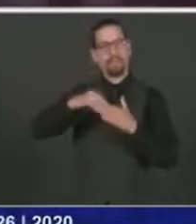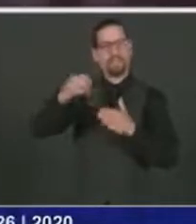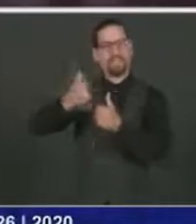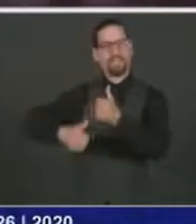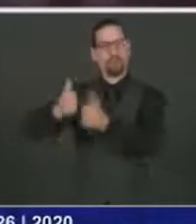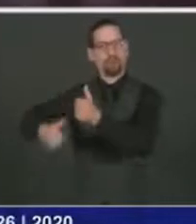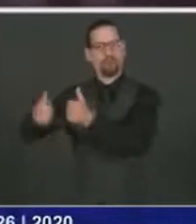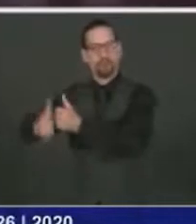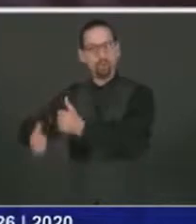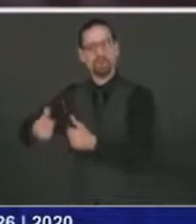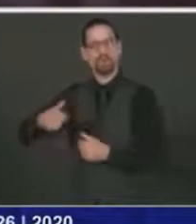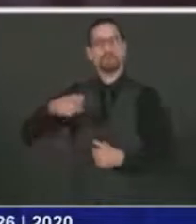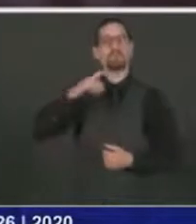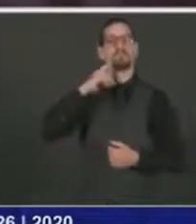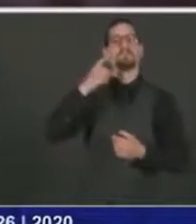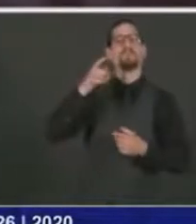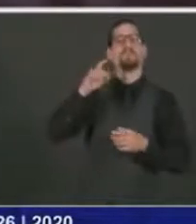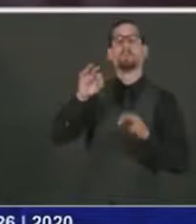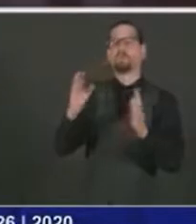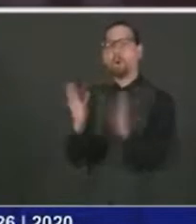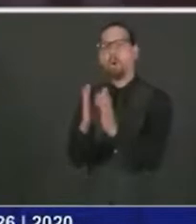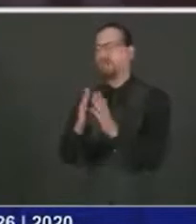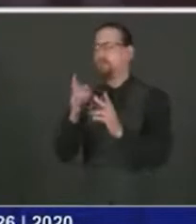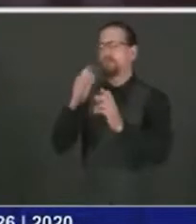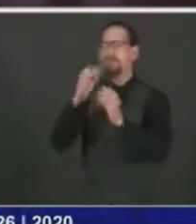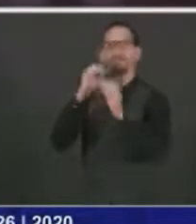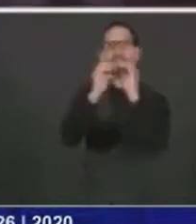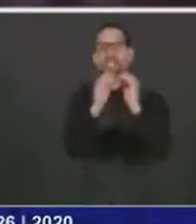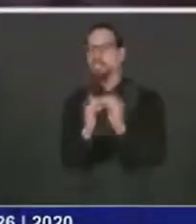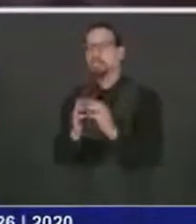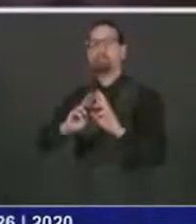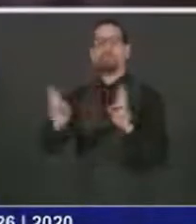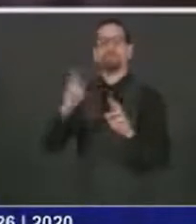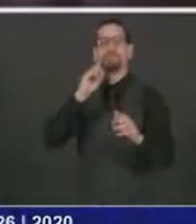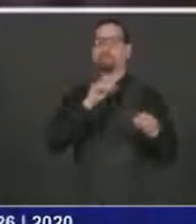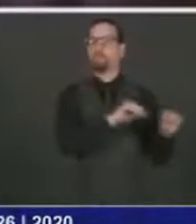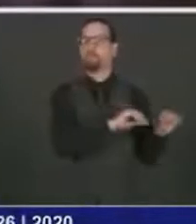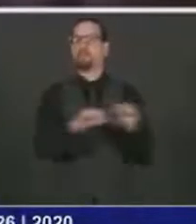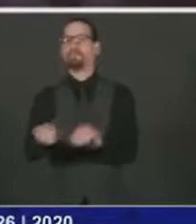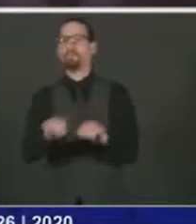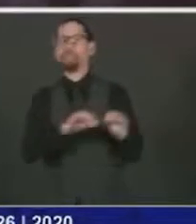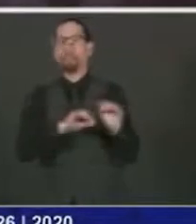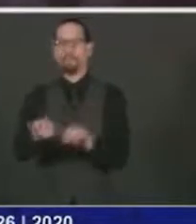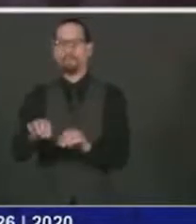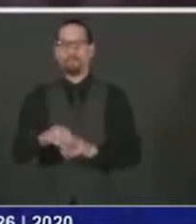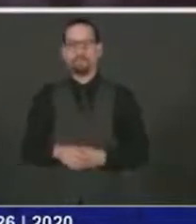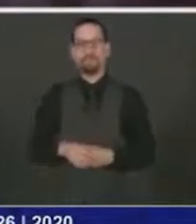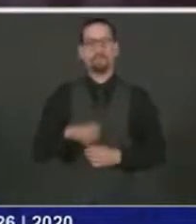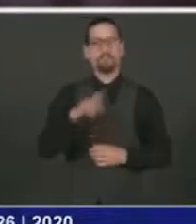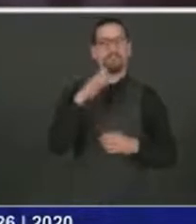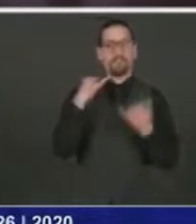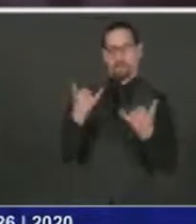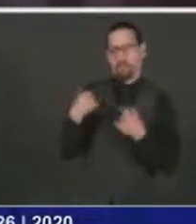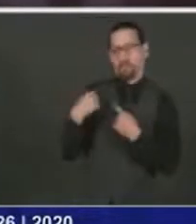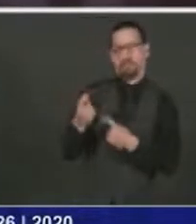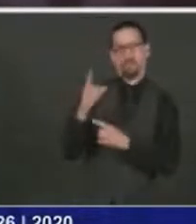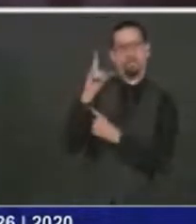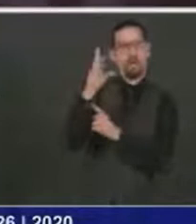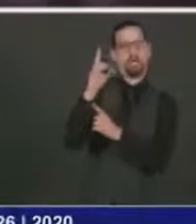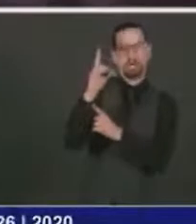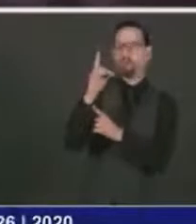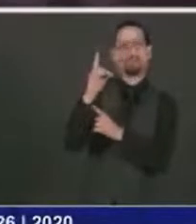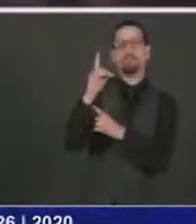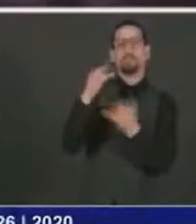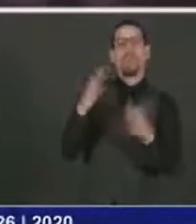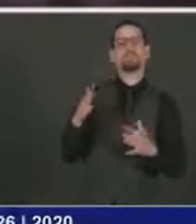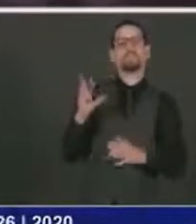in. Right now, we have 61 units pledged. I want to go from 61 to 100 by